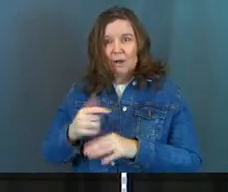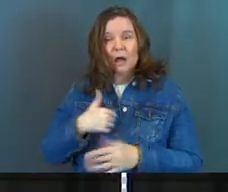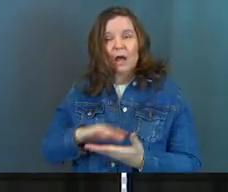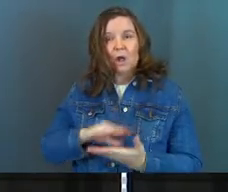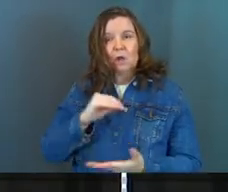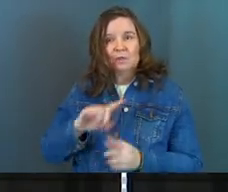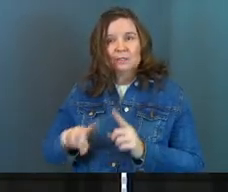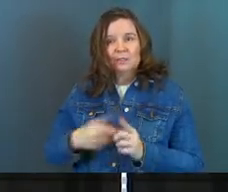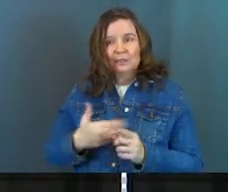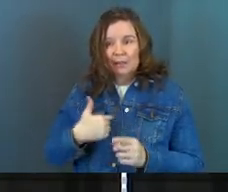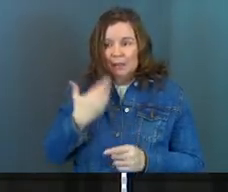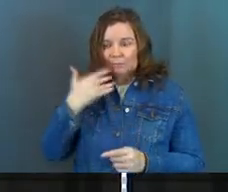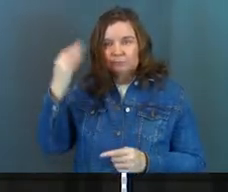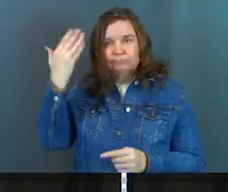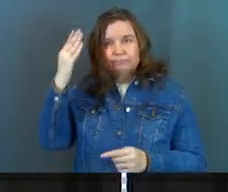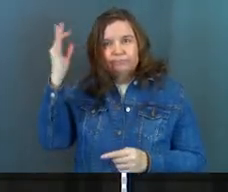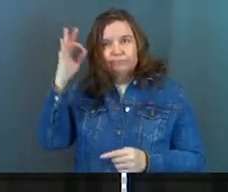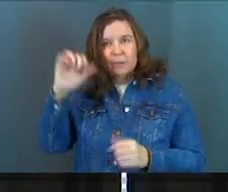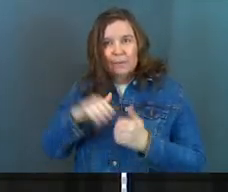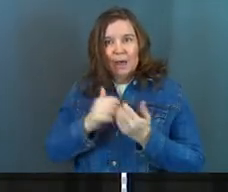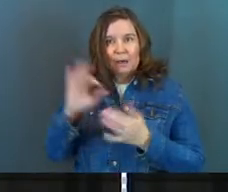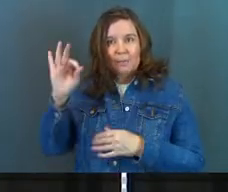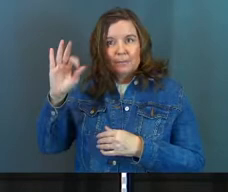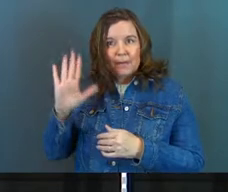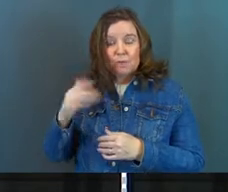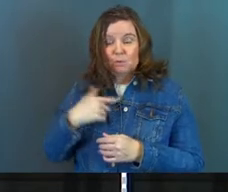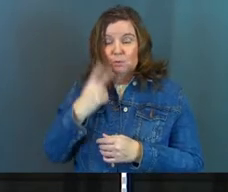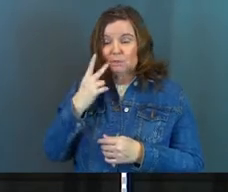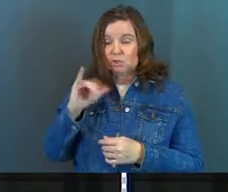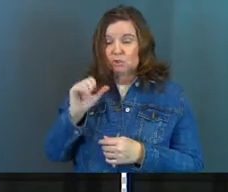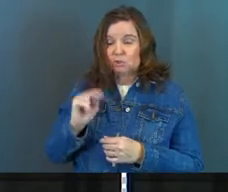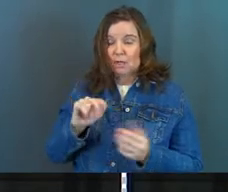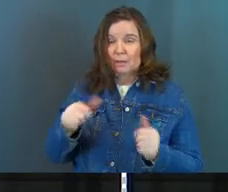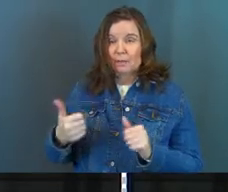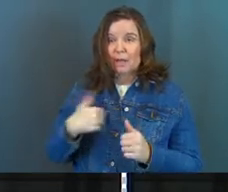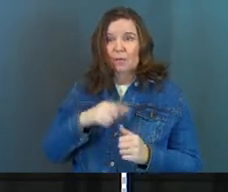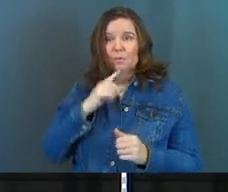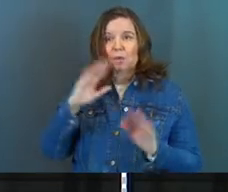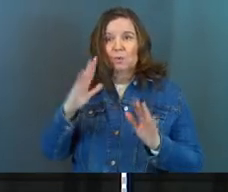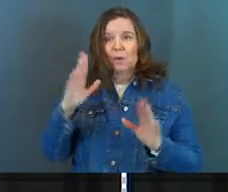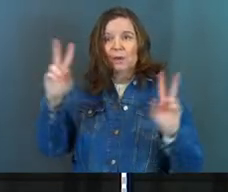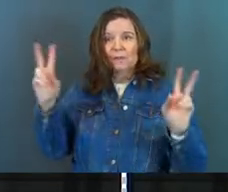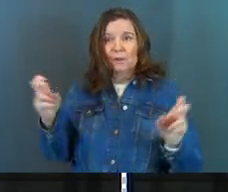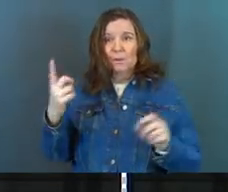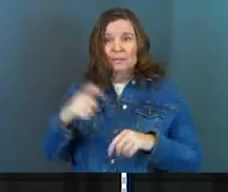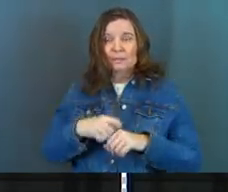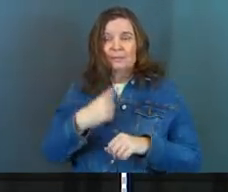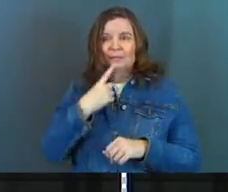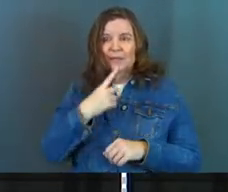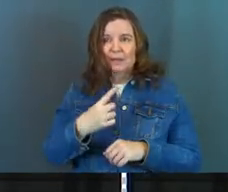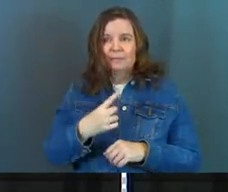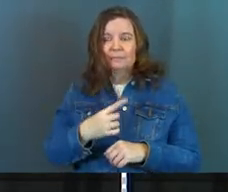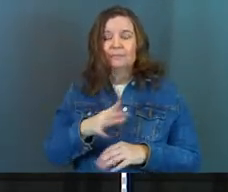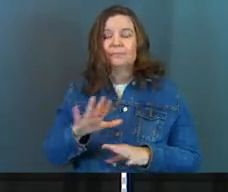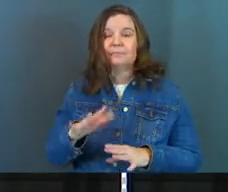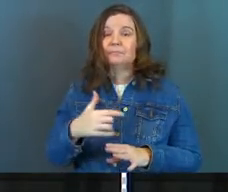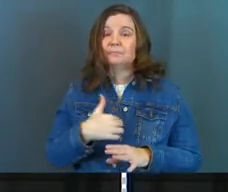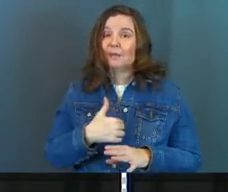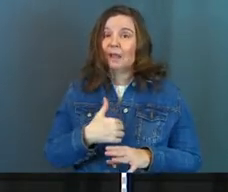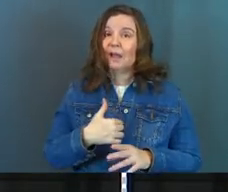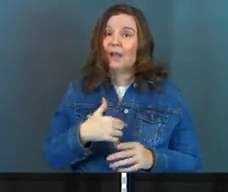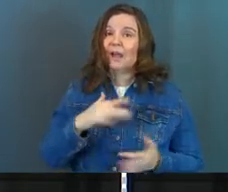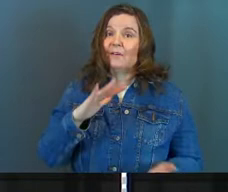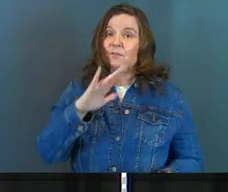I learned some things I didn't know about how to be a pastor. See, John the Baptist had this really great phrase at one point. He said, you know what, I've